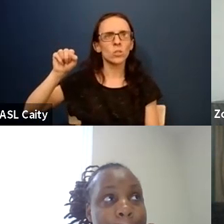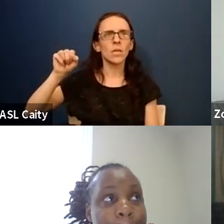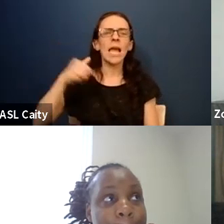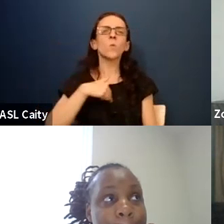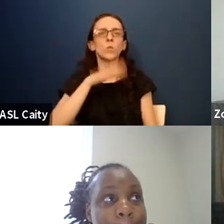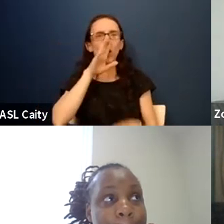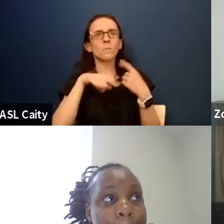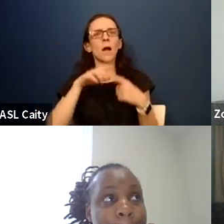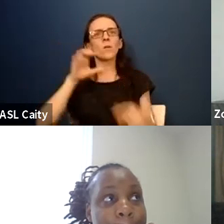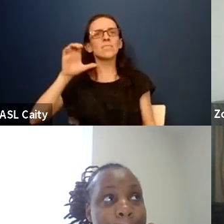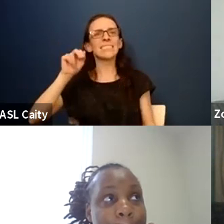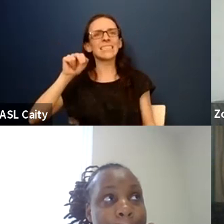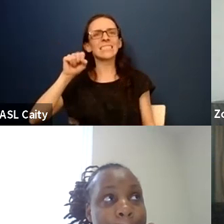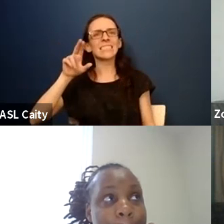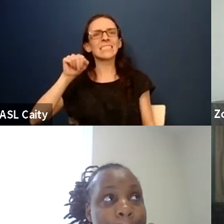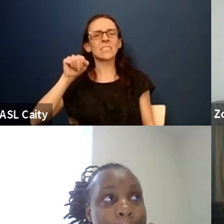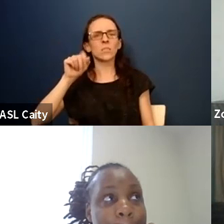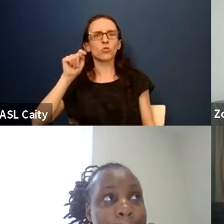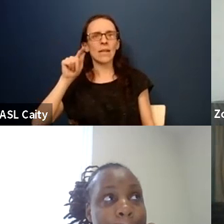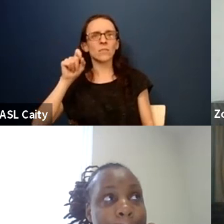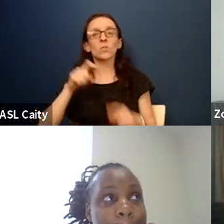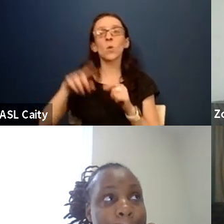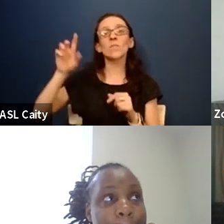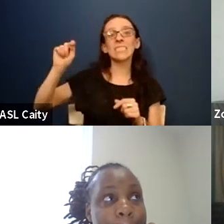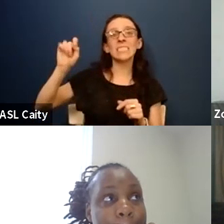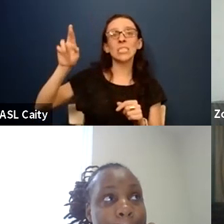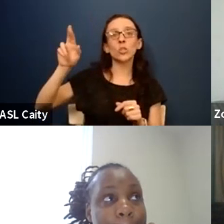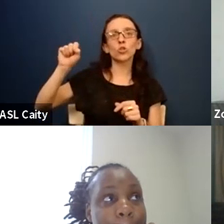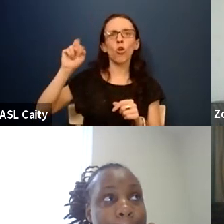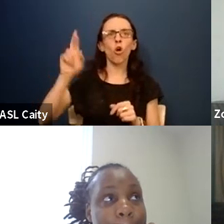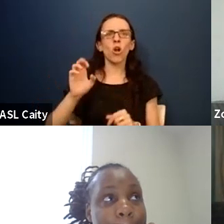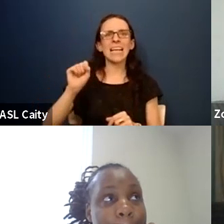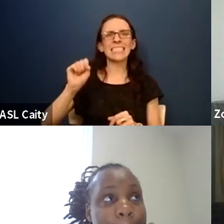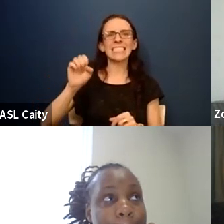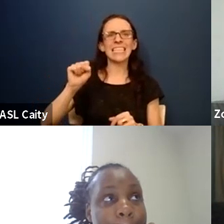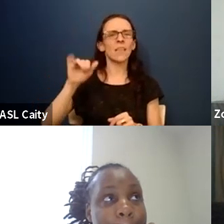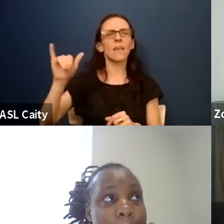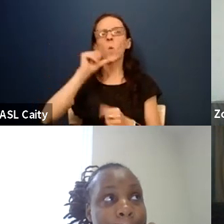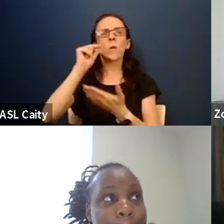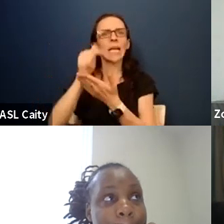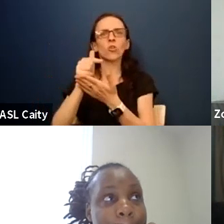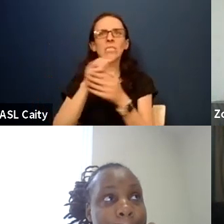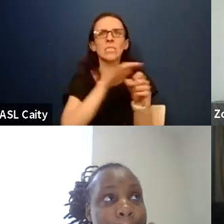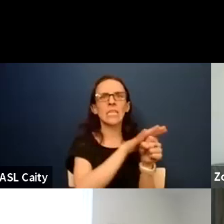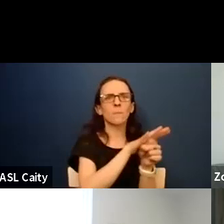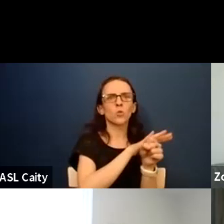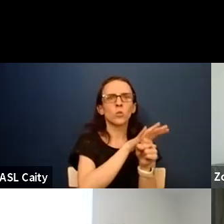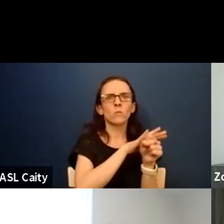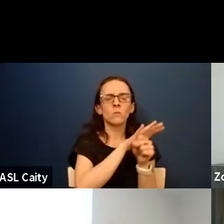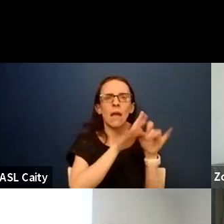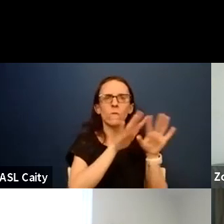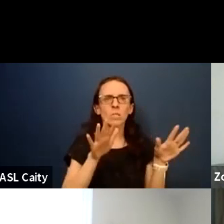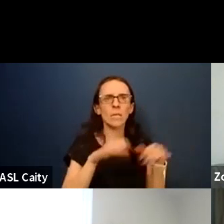tracts. Tiers are SES. They won't guarantee neighborhood diversity. Right. And census tracts